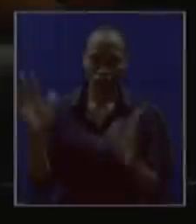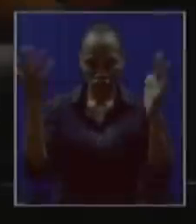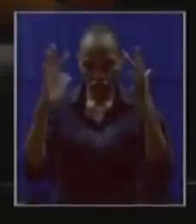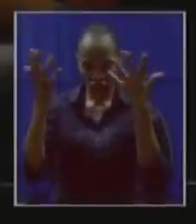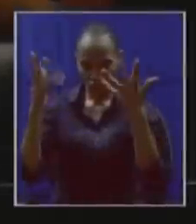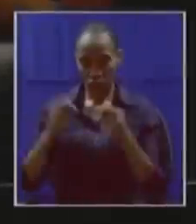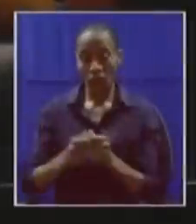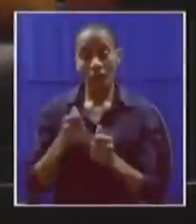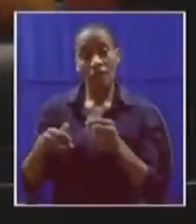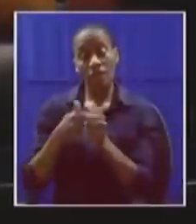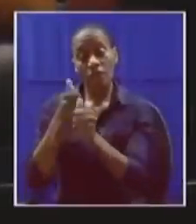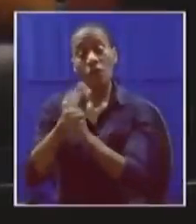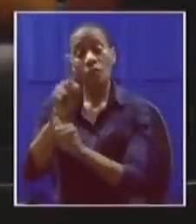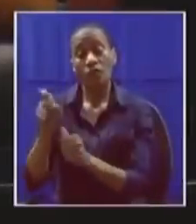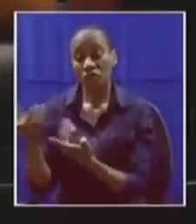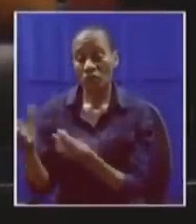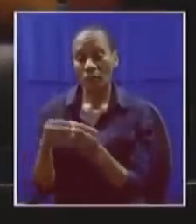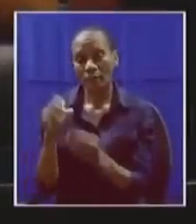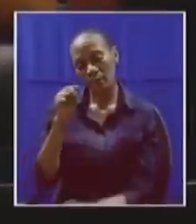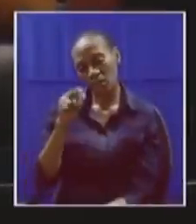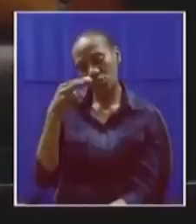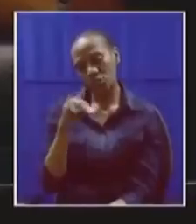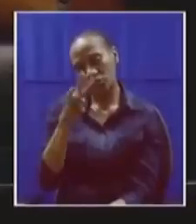The next follow-up question is to be asked by the Honorable Shivambu.